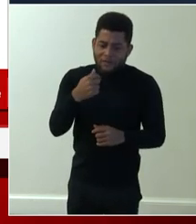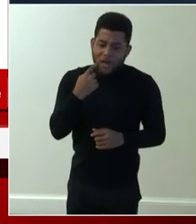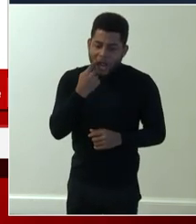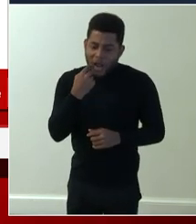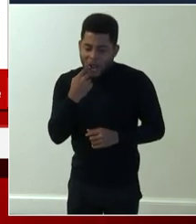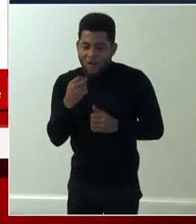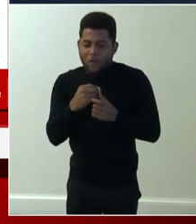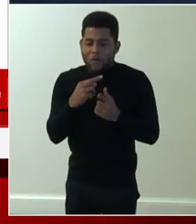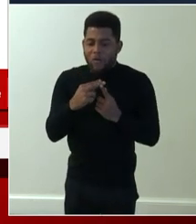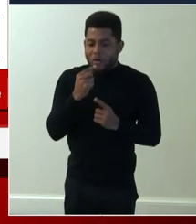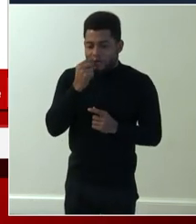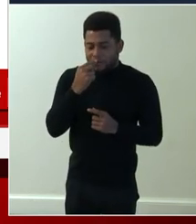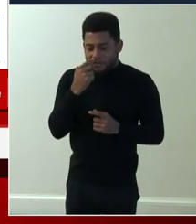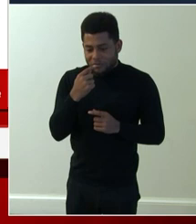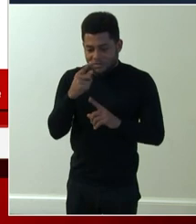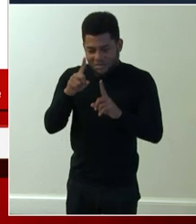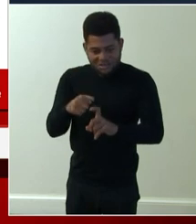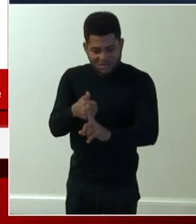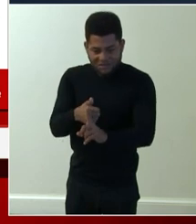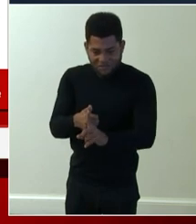do. So, yeah.